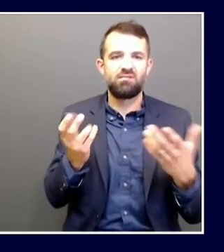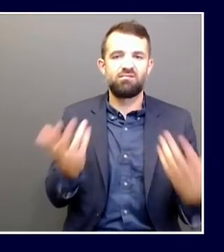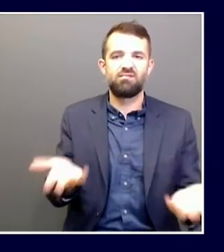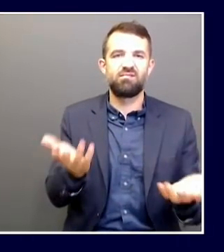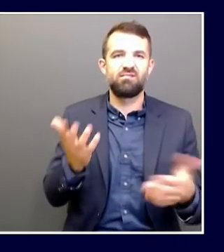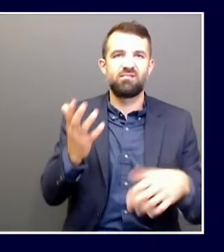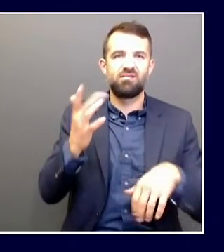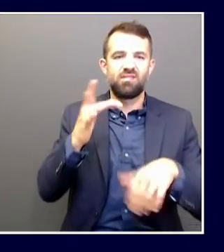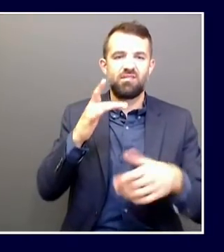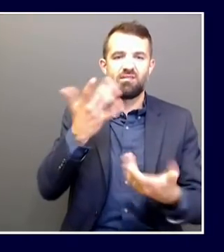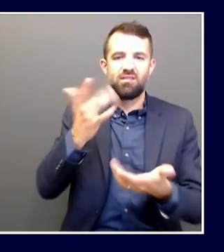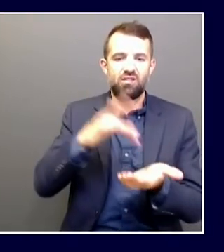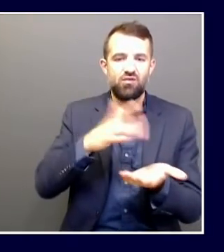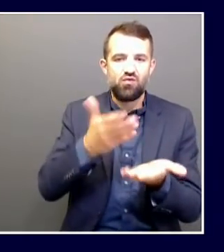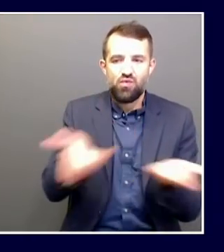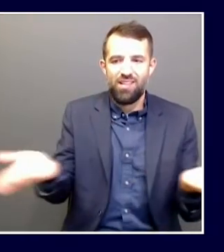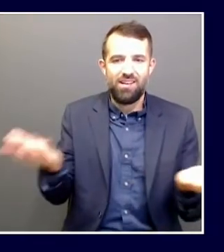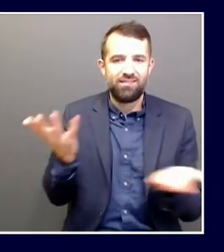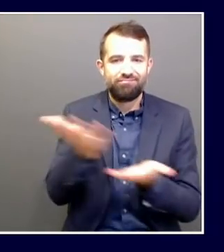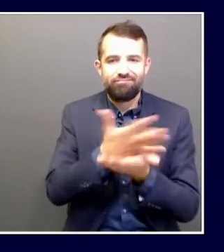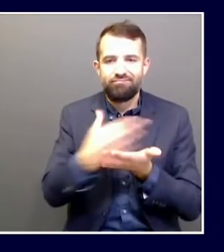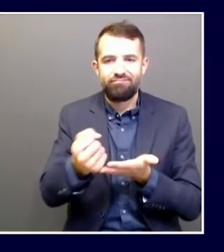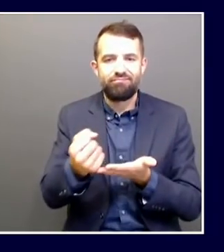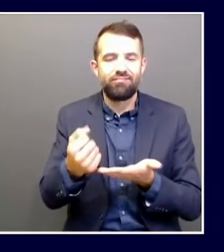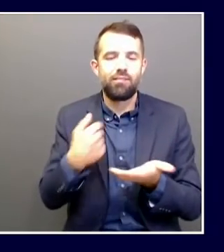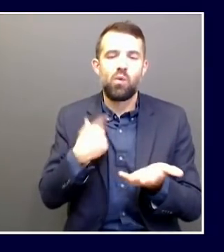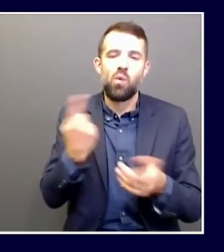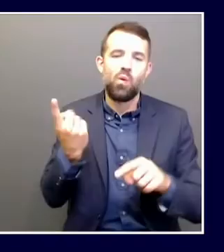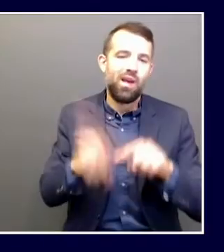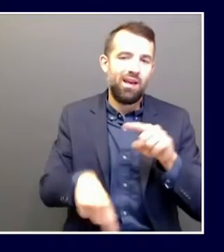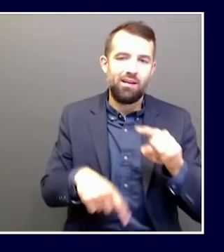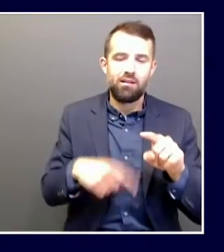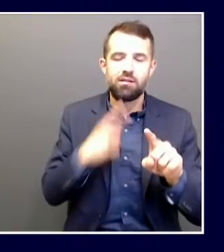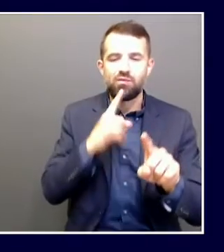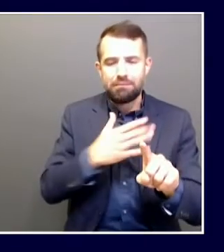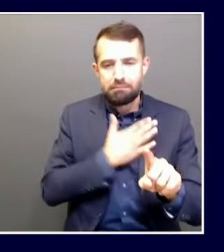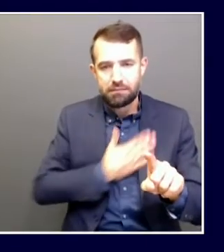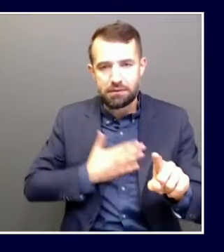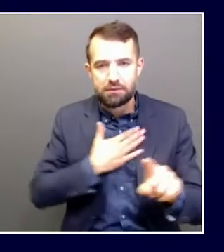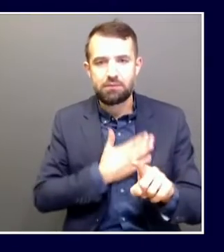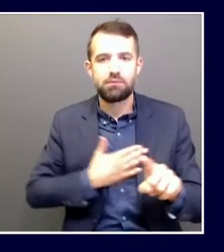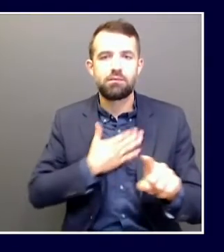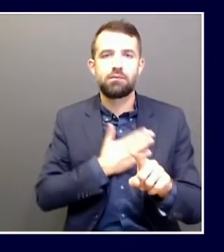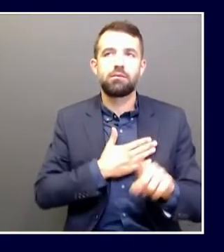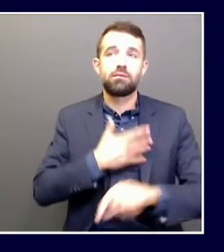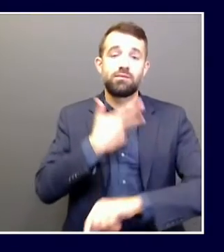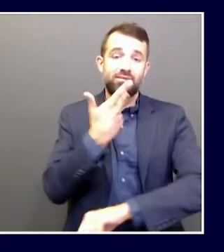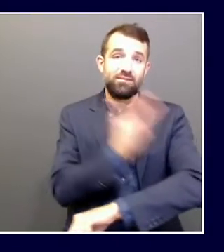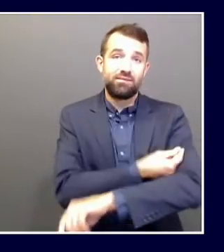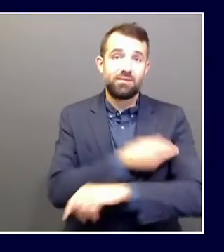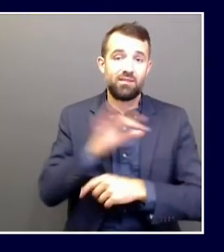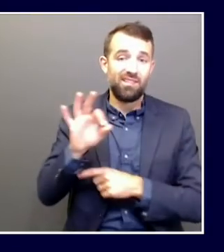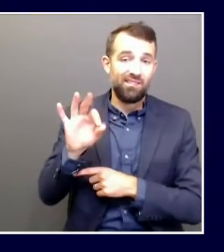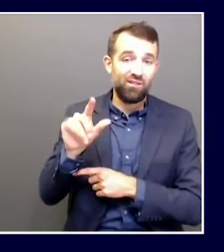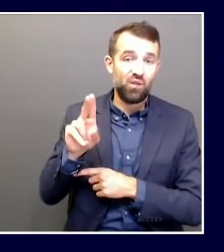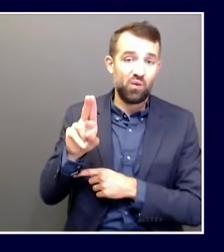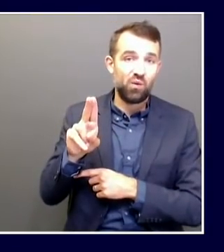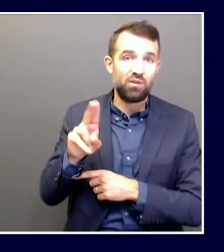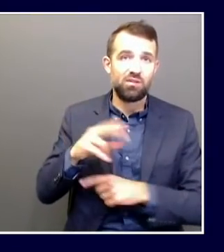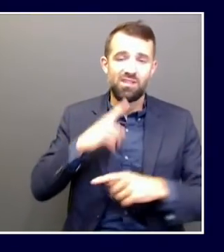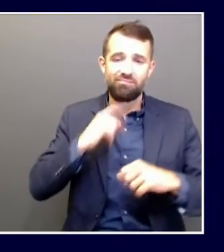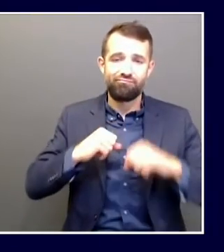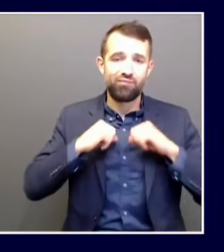the flu. And the more folks we can keep out of the hospital, the better off our fall and winter will be.